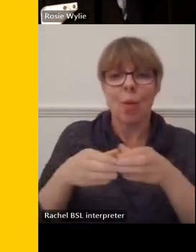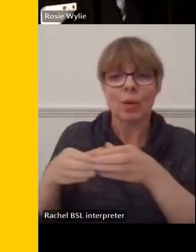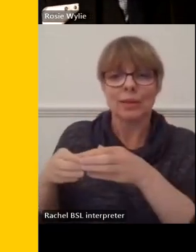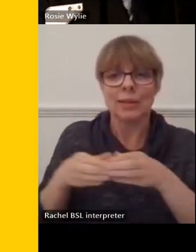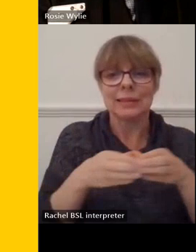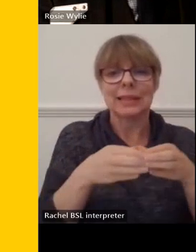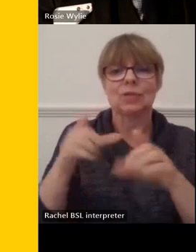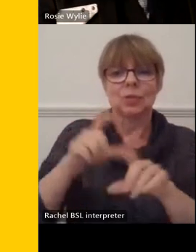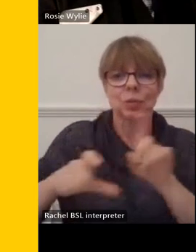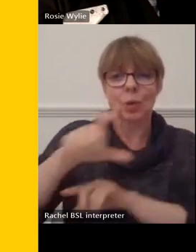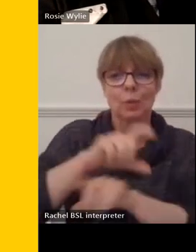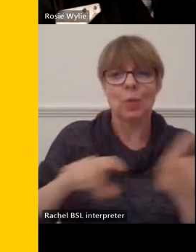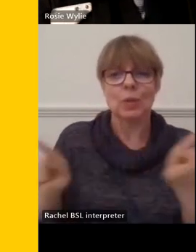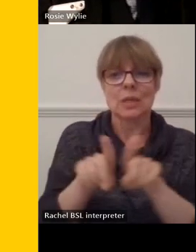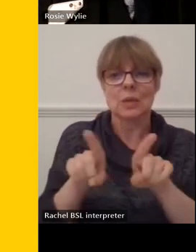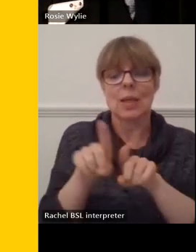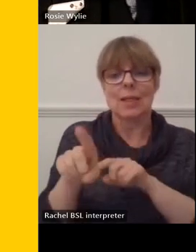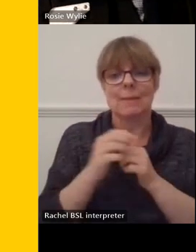that